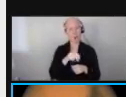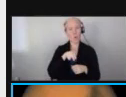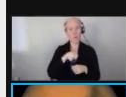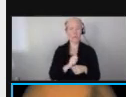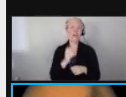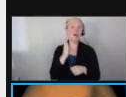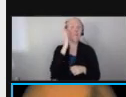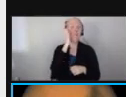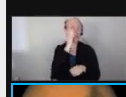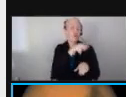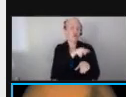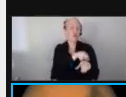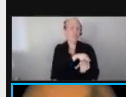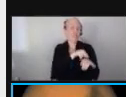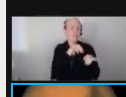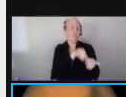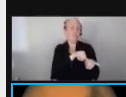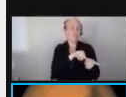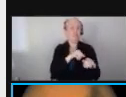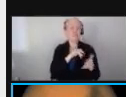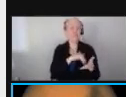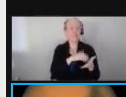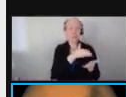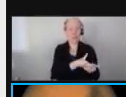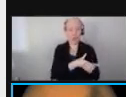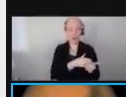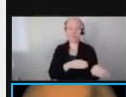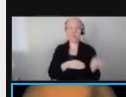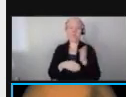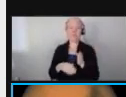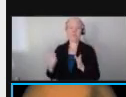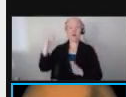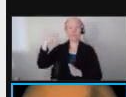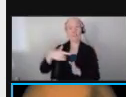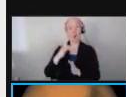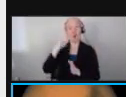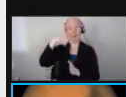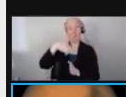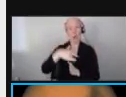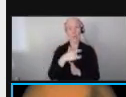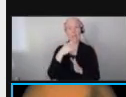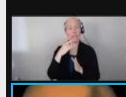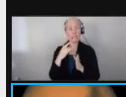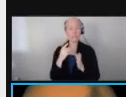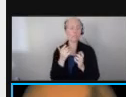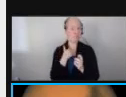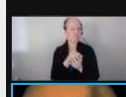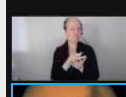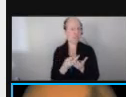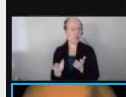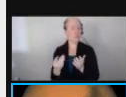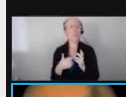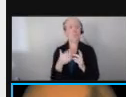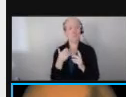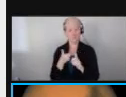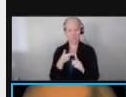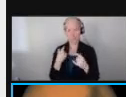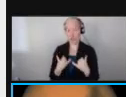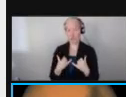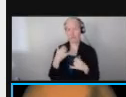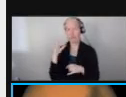multiple parabolic flights. These currently fly out of France. And then the NSRL is our